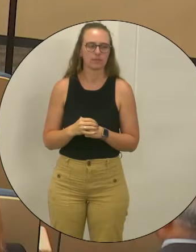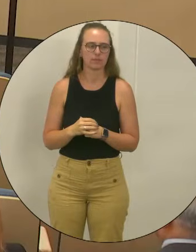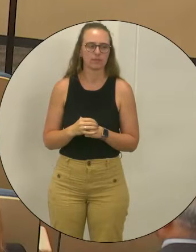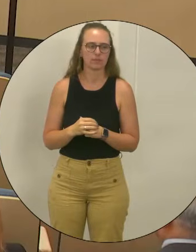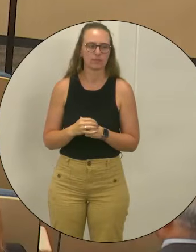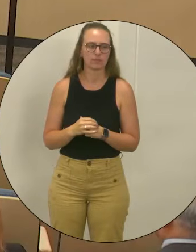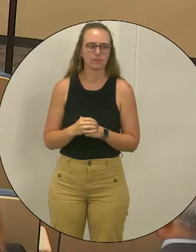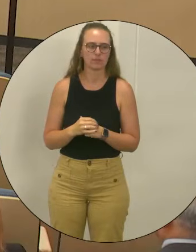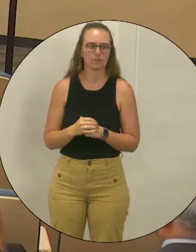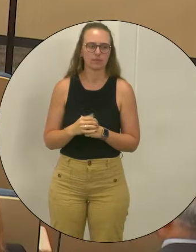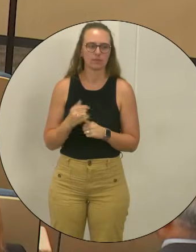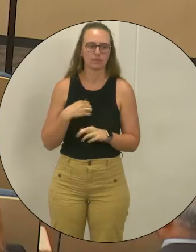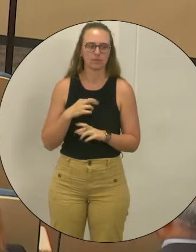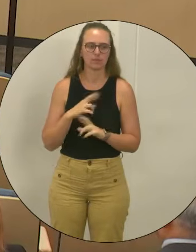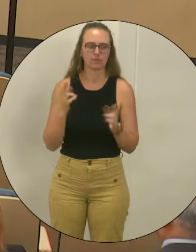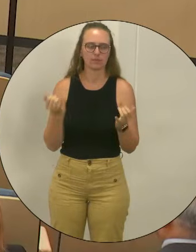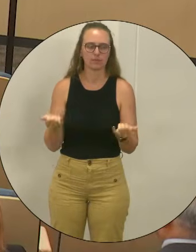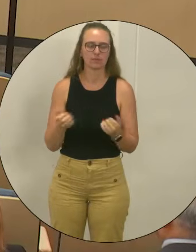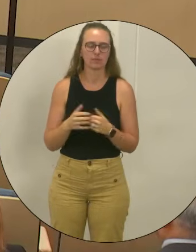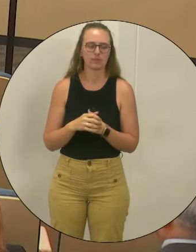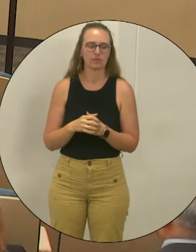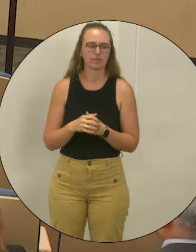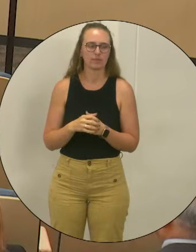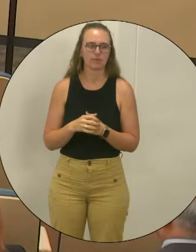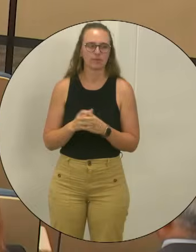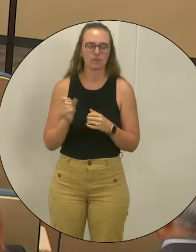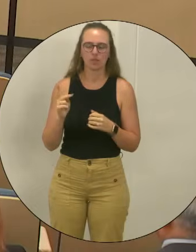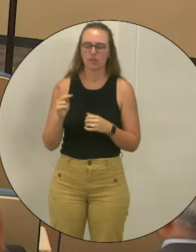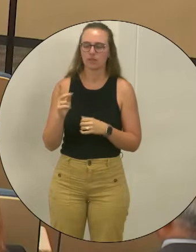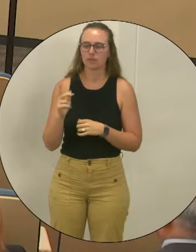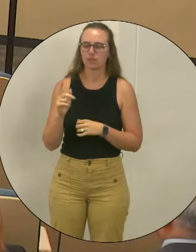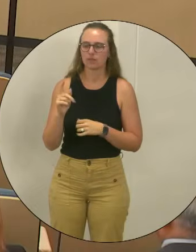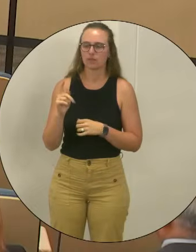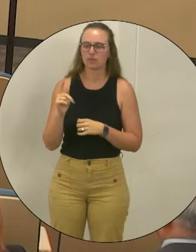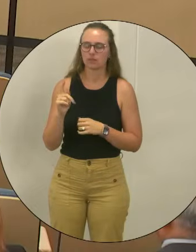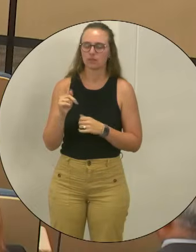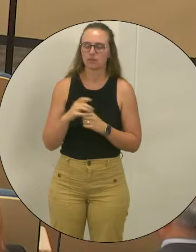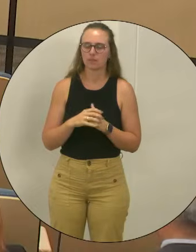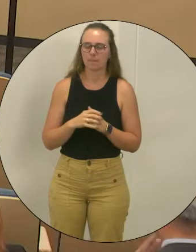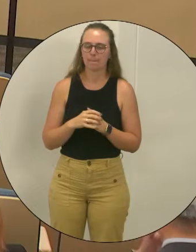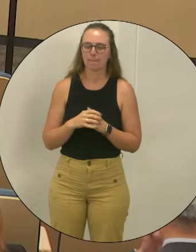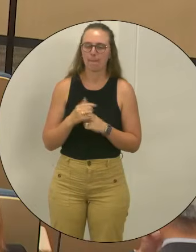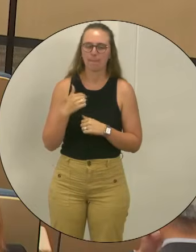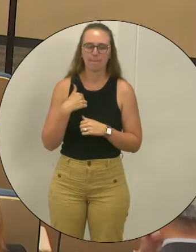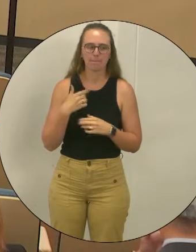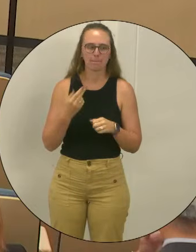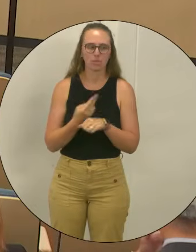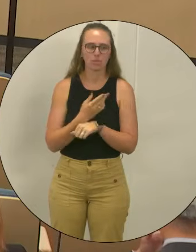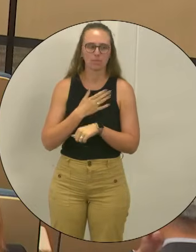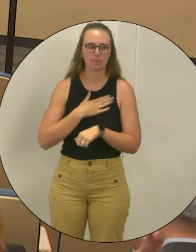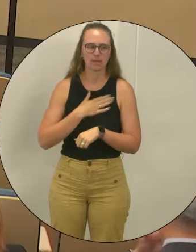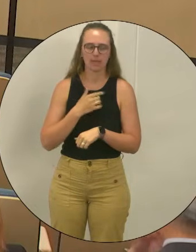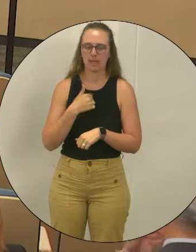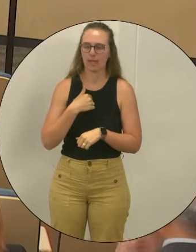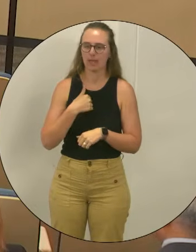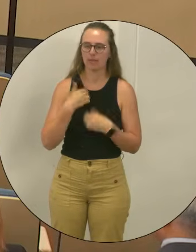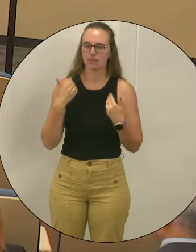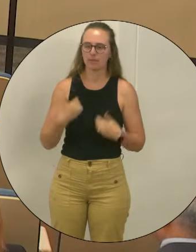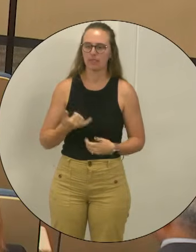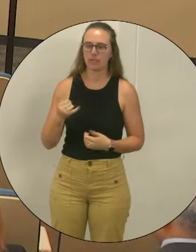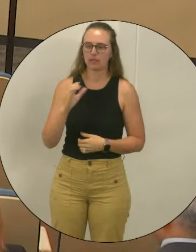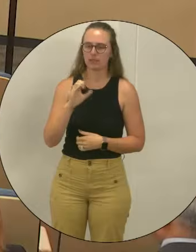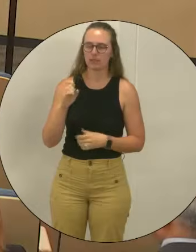All right, I'm ready now. All right, so Tanya Atterbury for the record. I am now CCSD